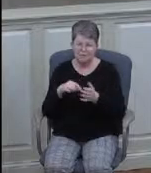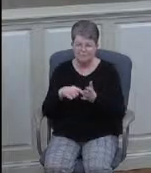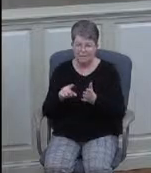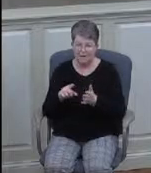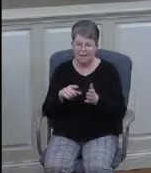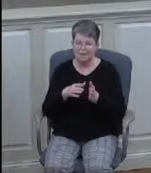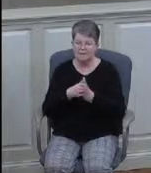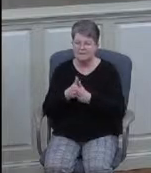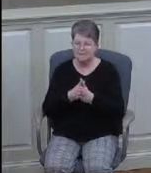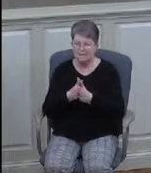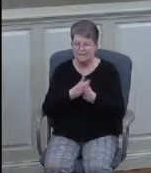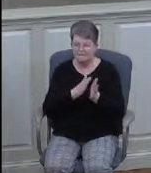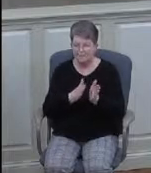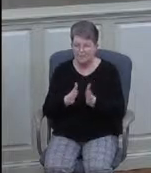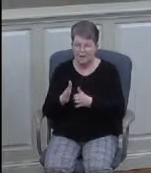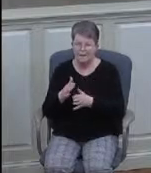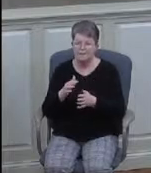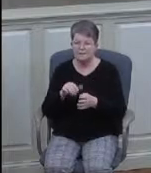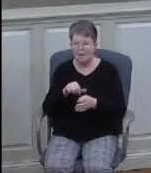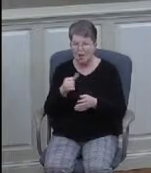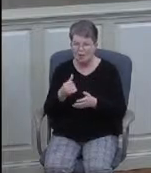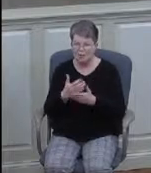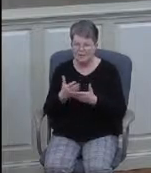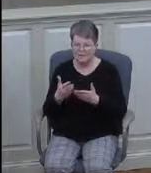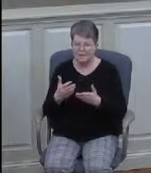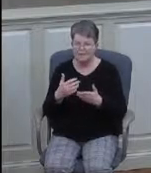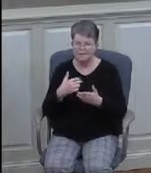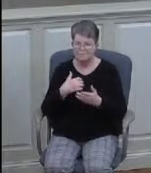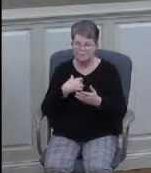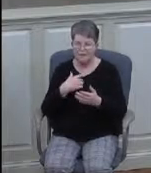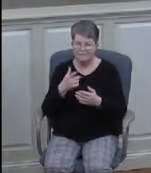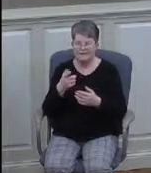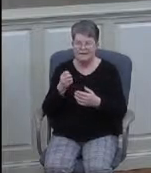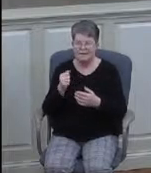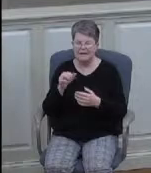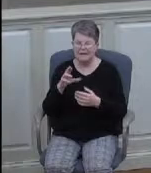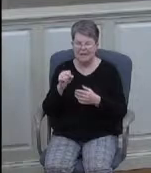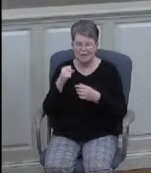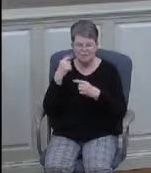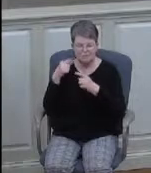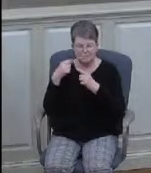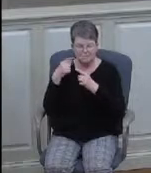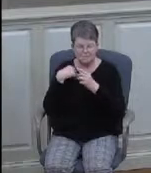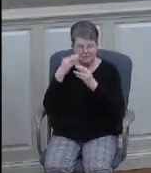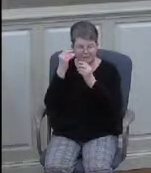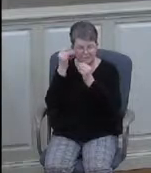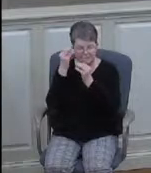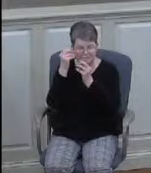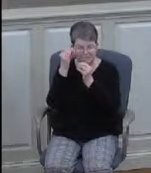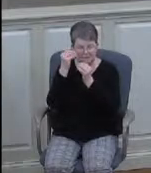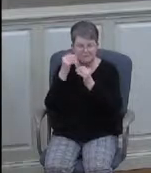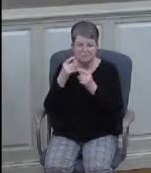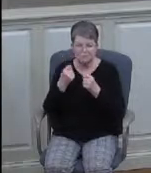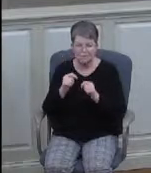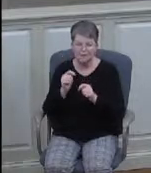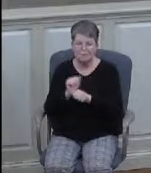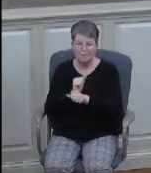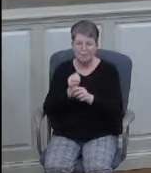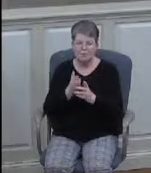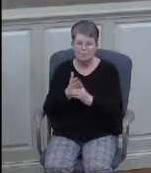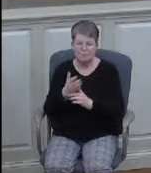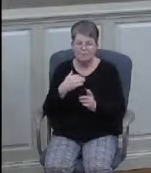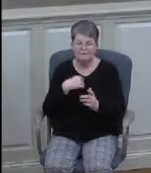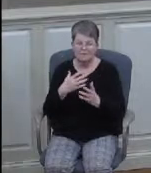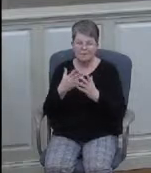incentive plans. There's a lot of things that we've got, gears are turning in our head right now that we're looking at that we think we can really try to work through. And I've had a